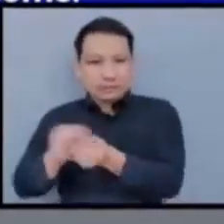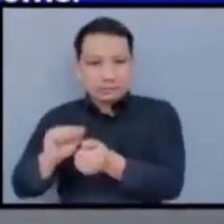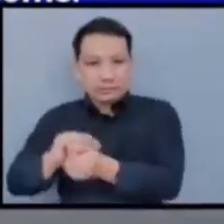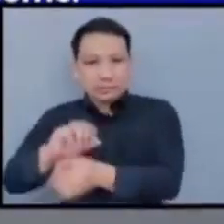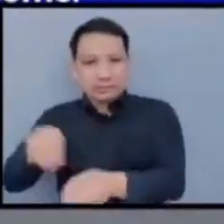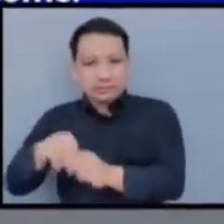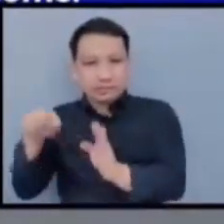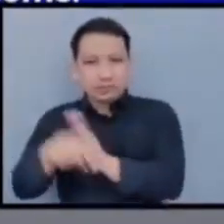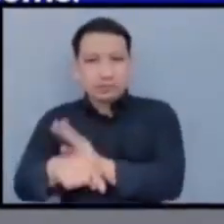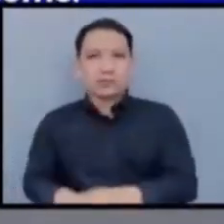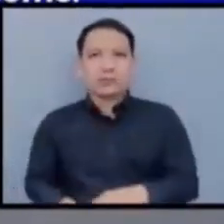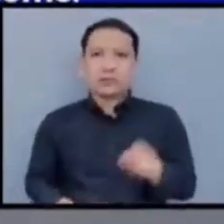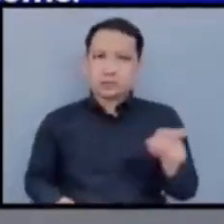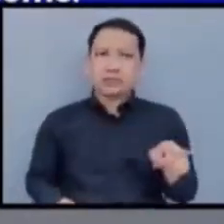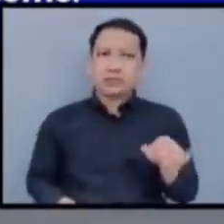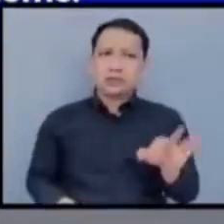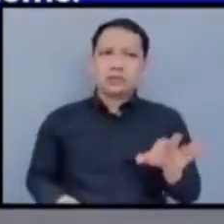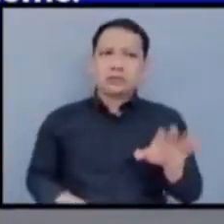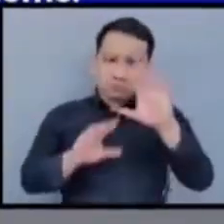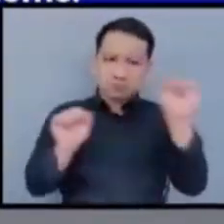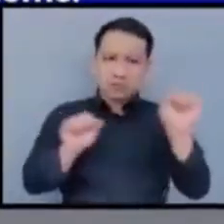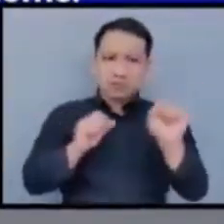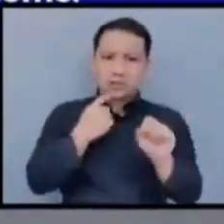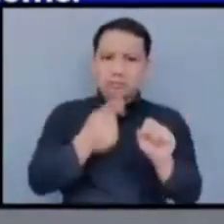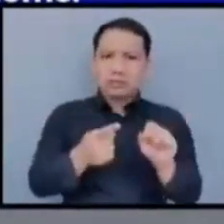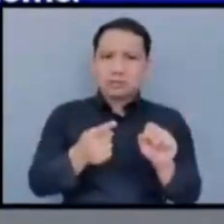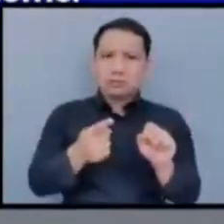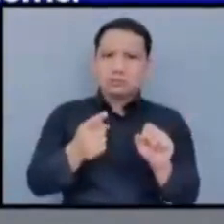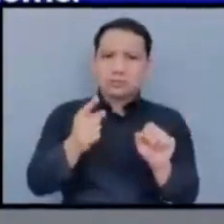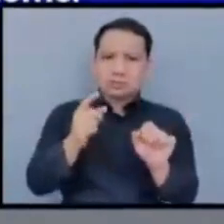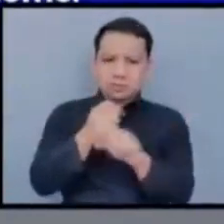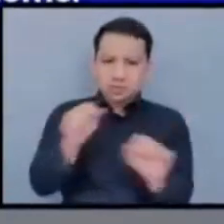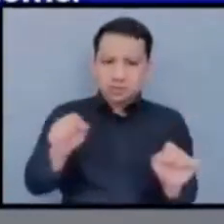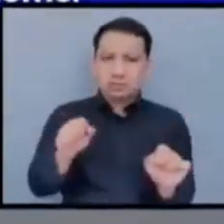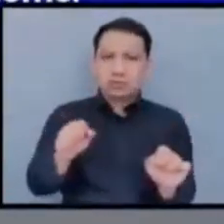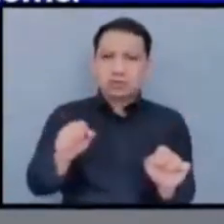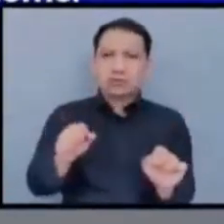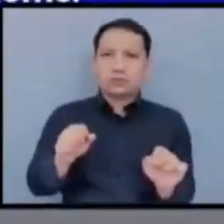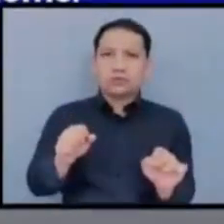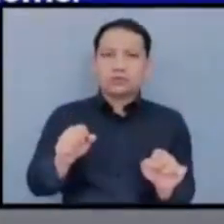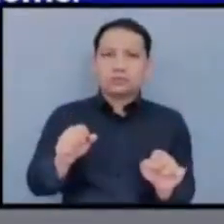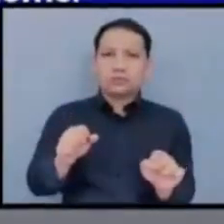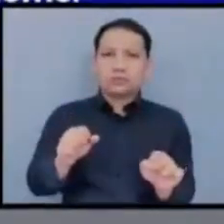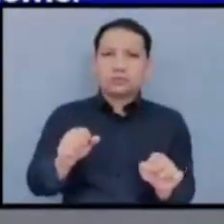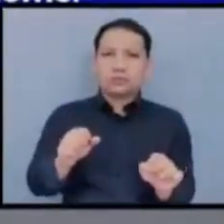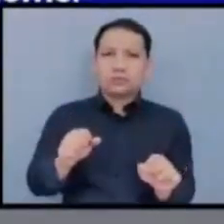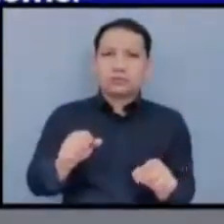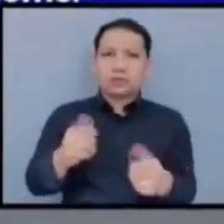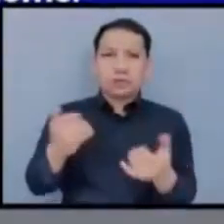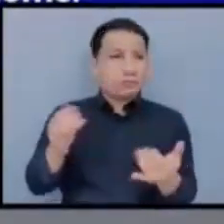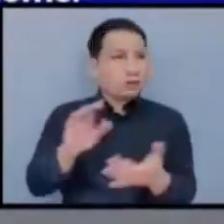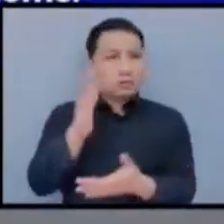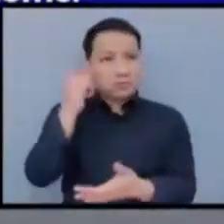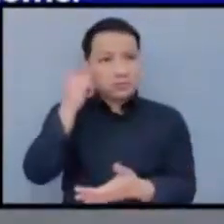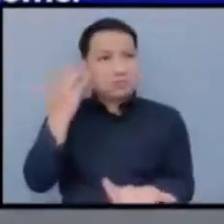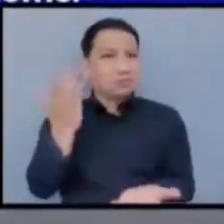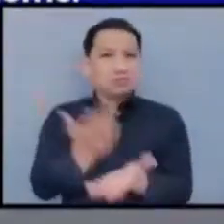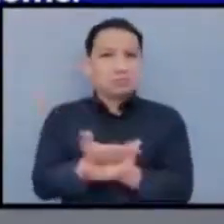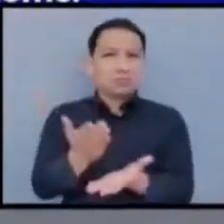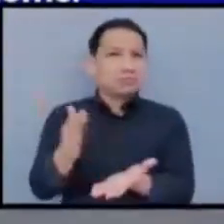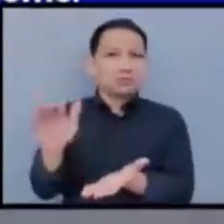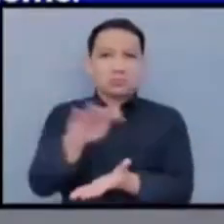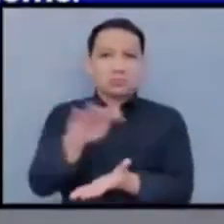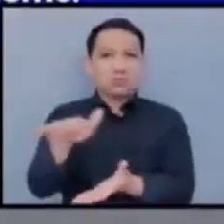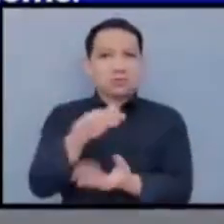he will be safe now. Maybe to stop all this and put and shed light on everything, maybe it's about